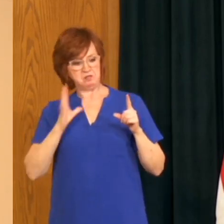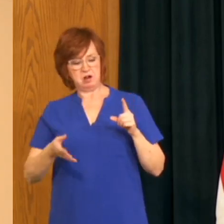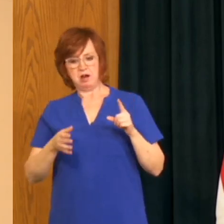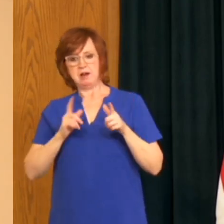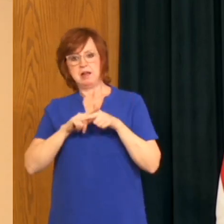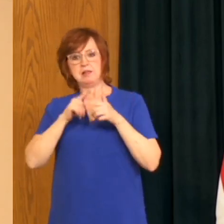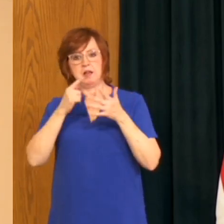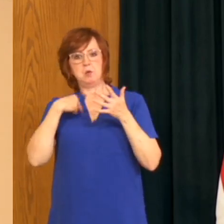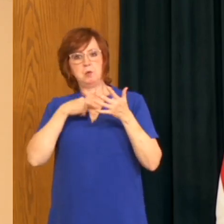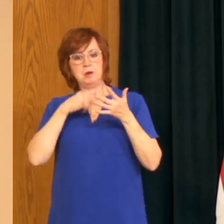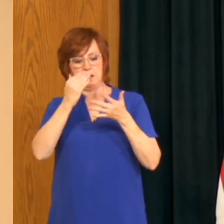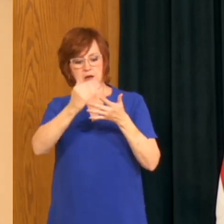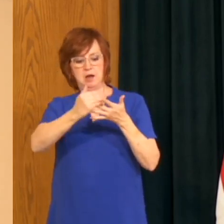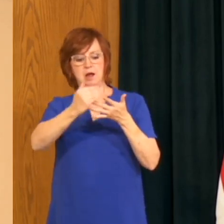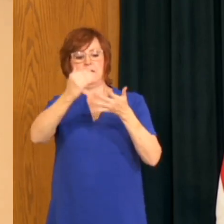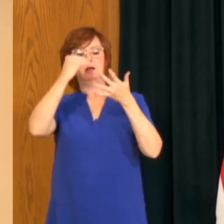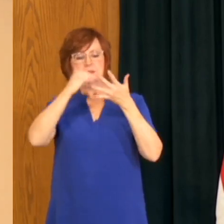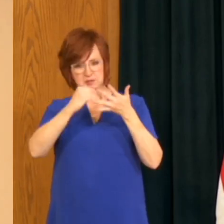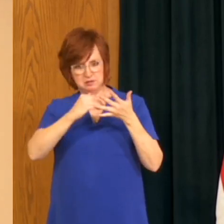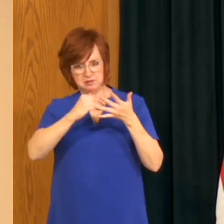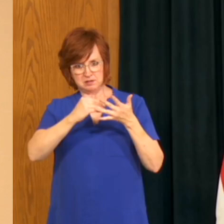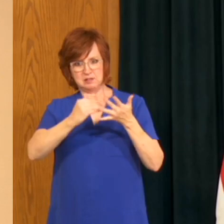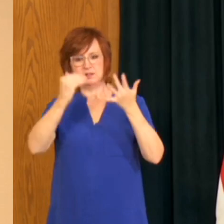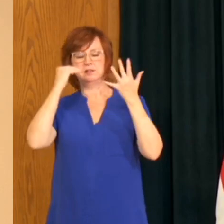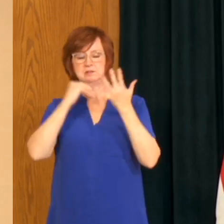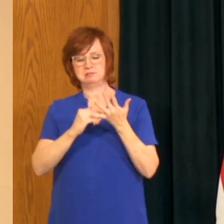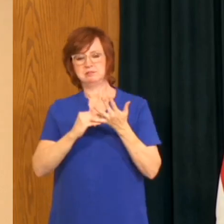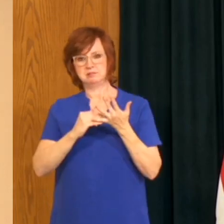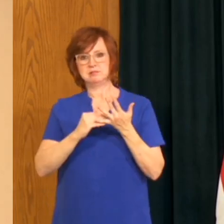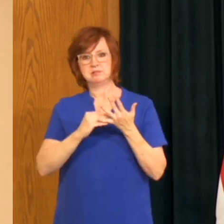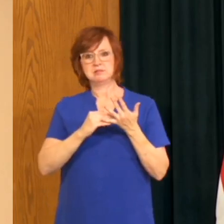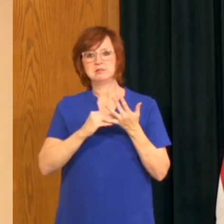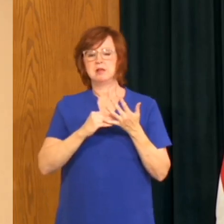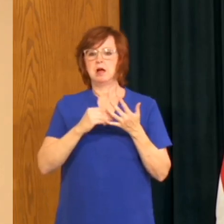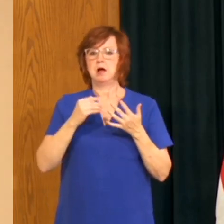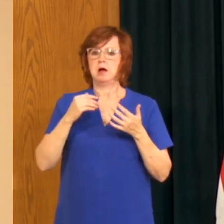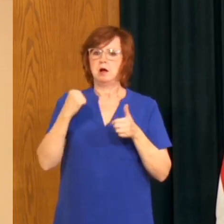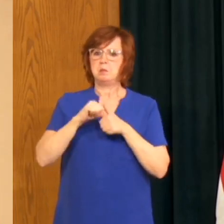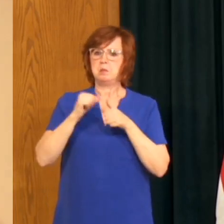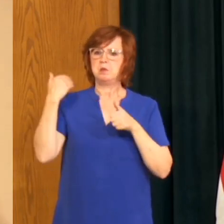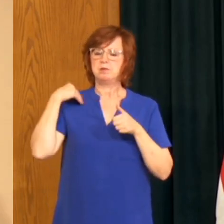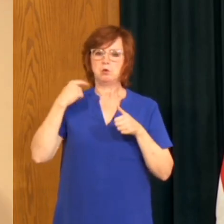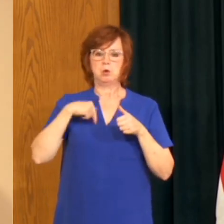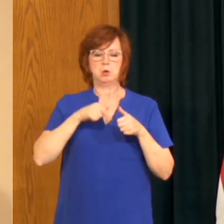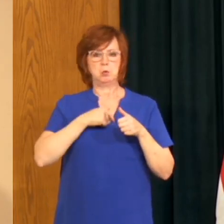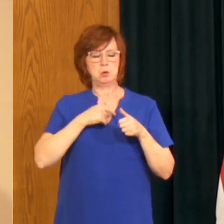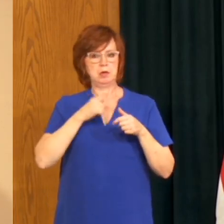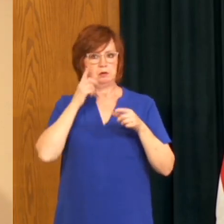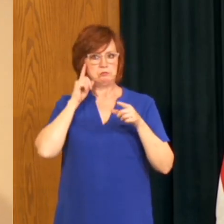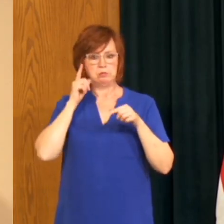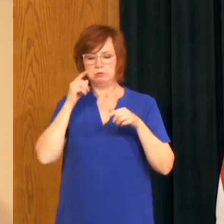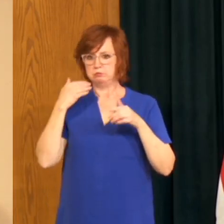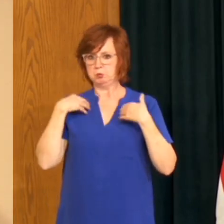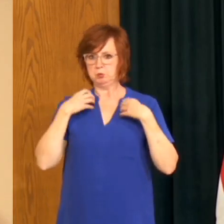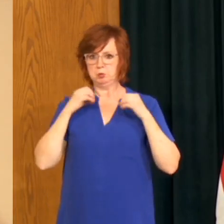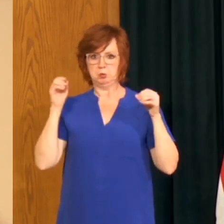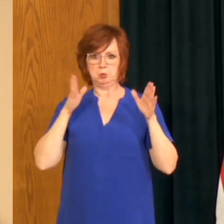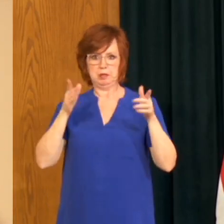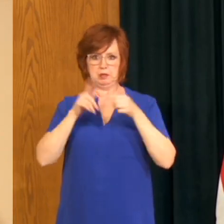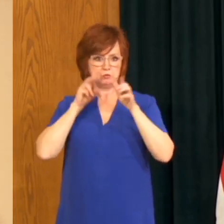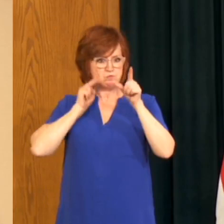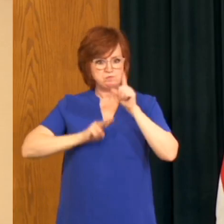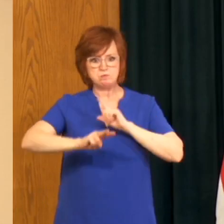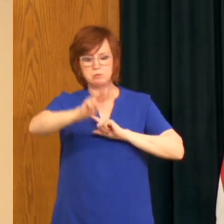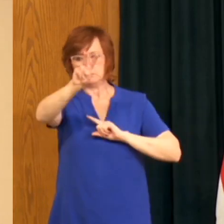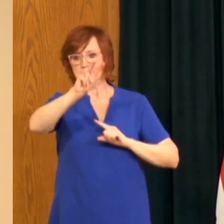concerns that when I said that the pandemic will continue as far as June. But within phase 5, really the question would be about gathering